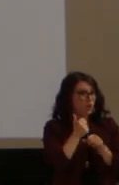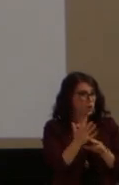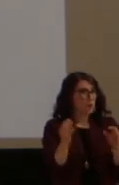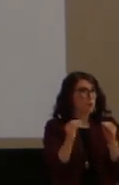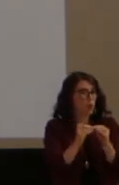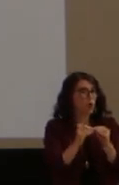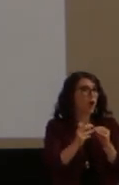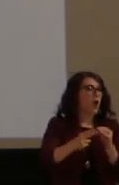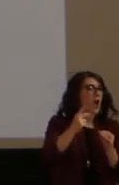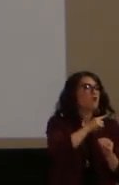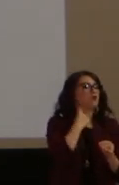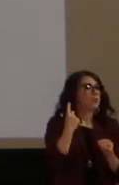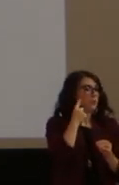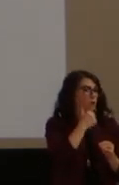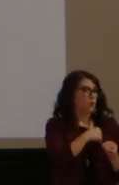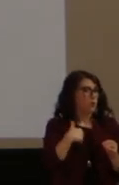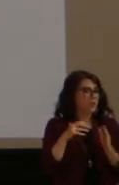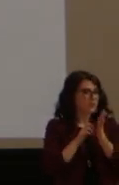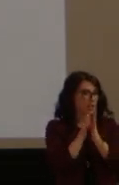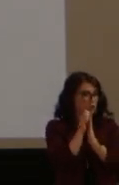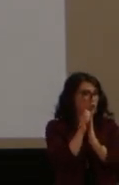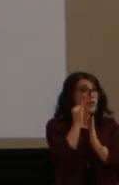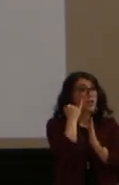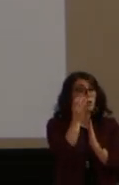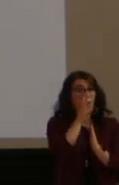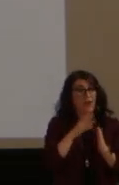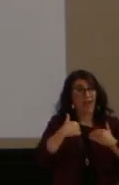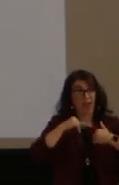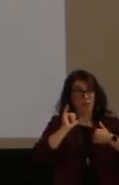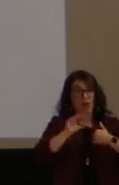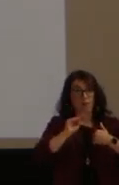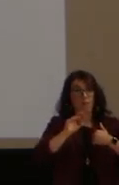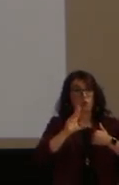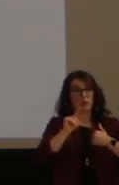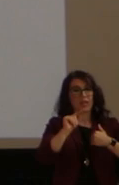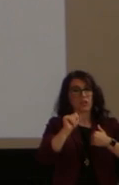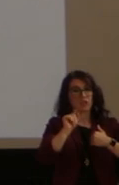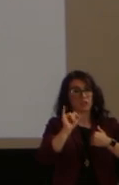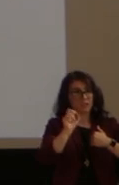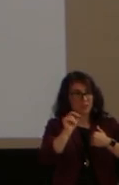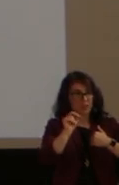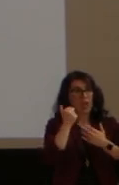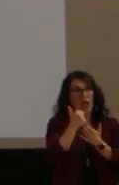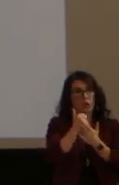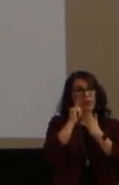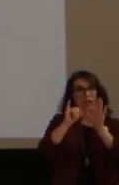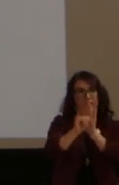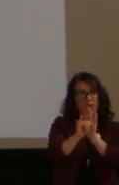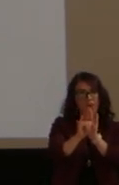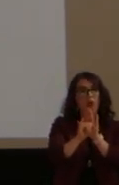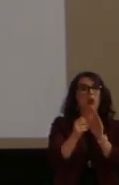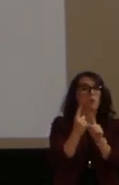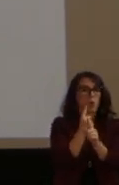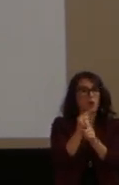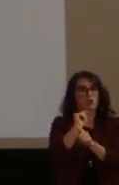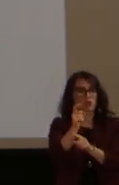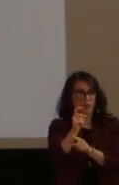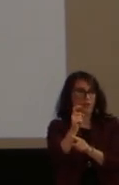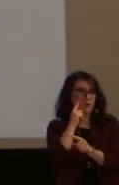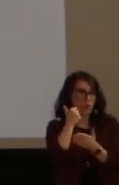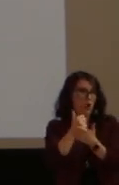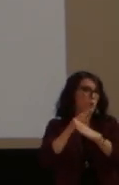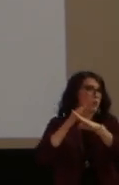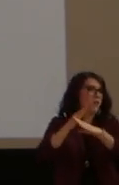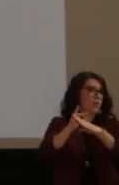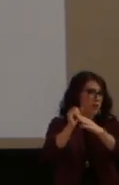cancers. So knowing if a woman is a carrier of these mutations helps determine the appropriate prevention and treatment modalities, and